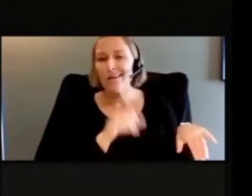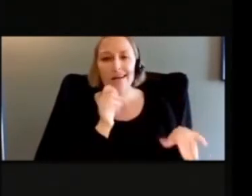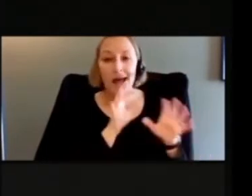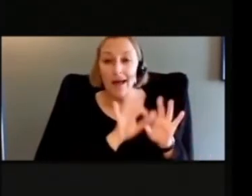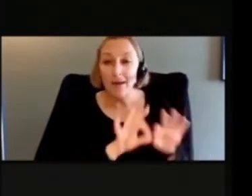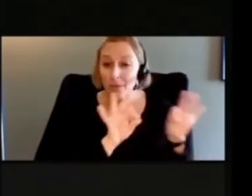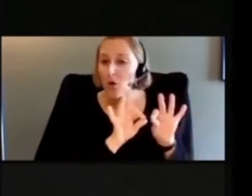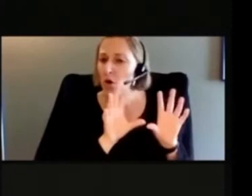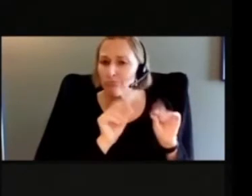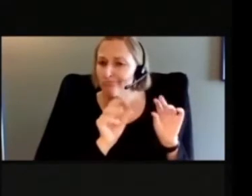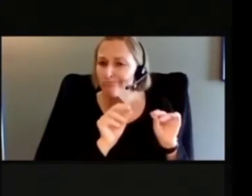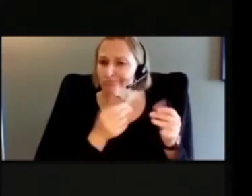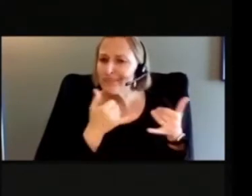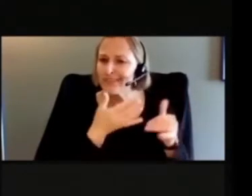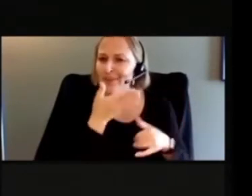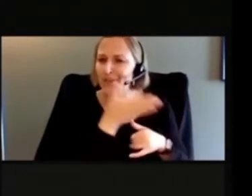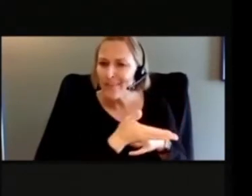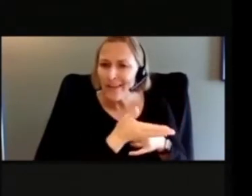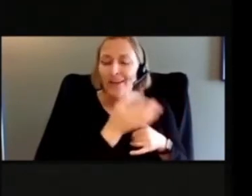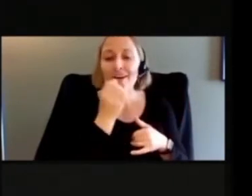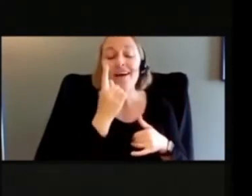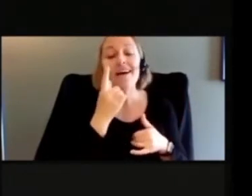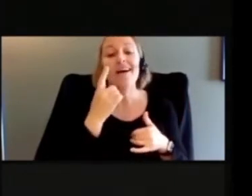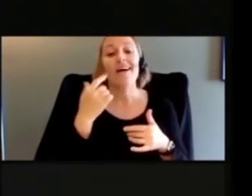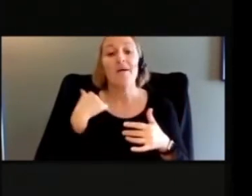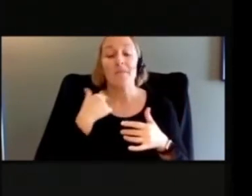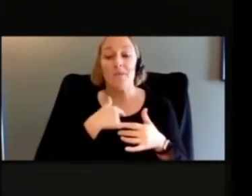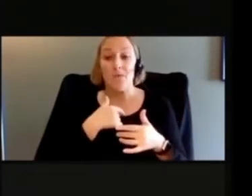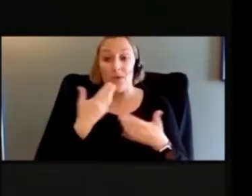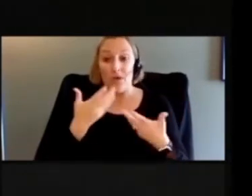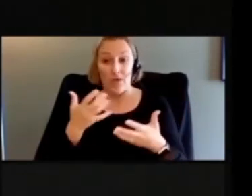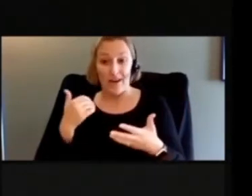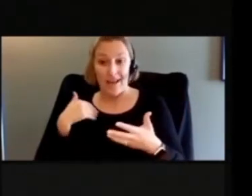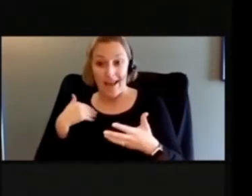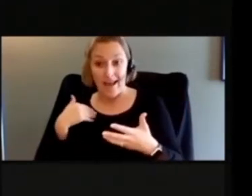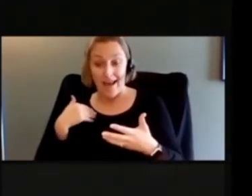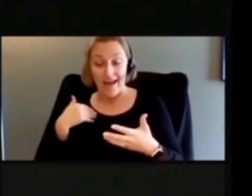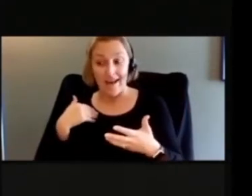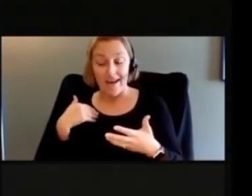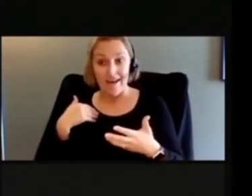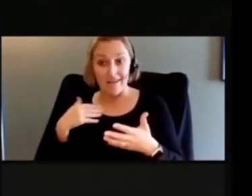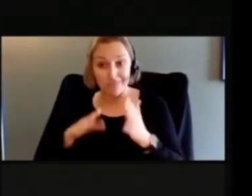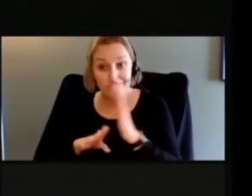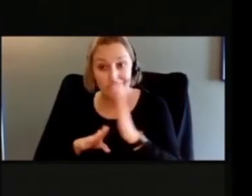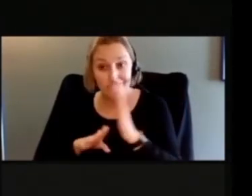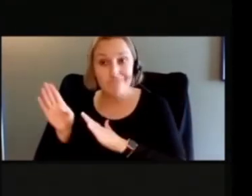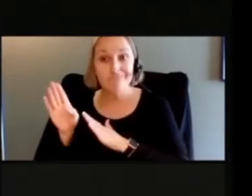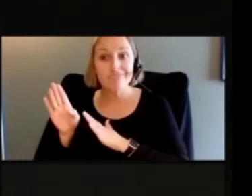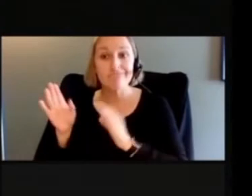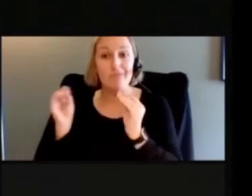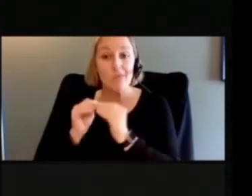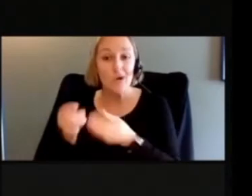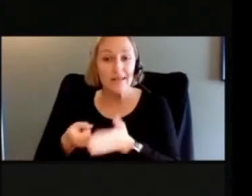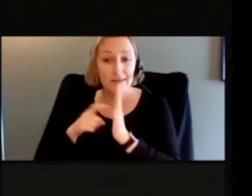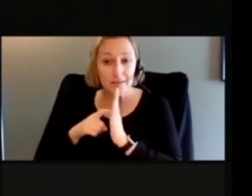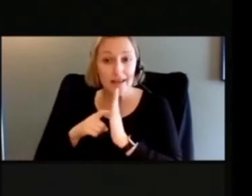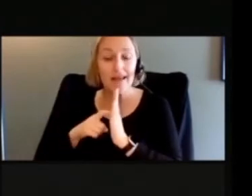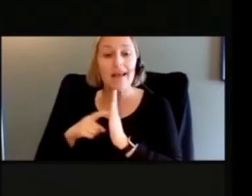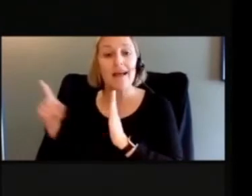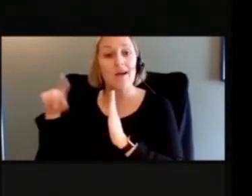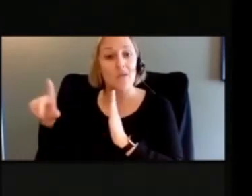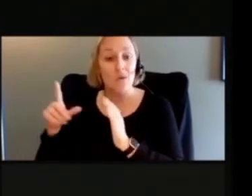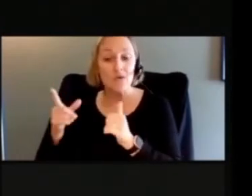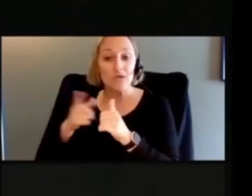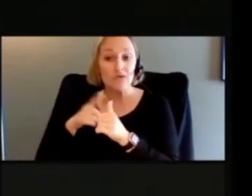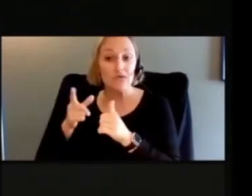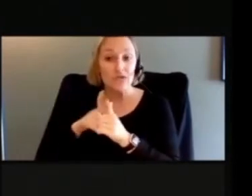have gone away, right? But knowing that when you already have this surge in demand and your first responders now have